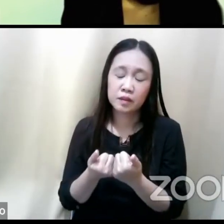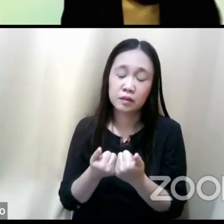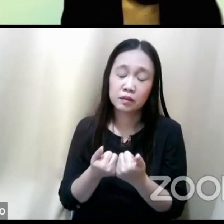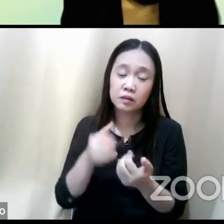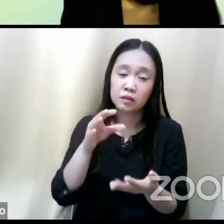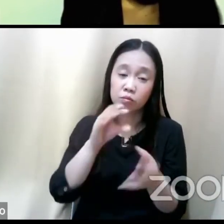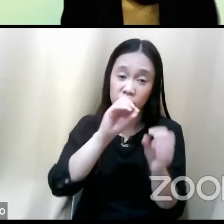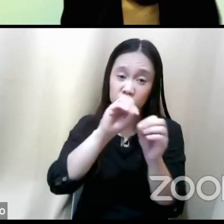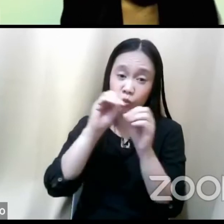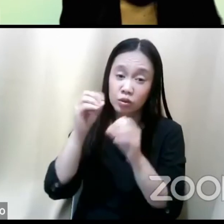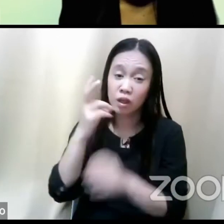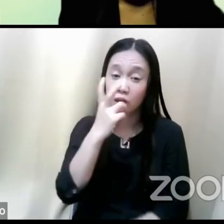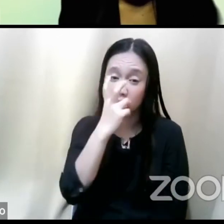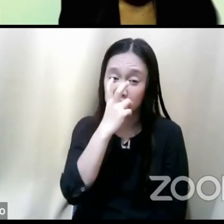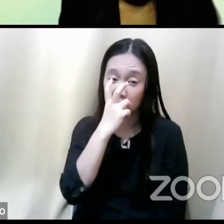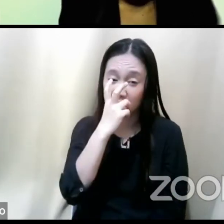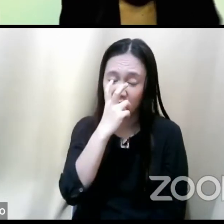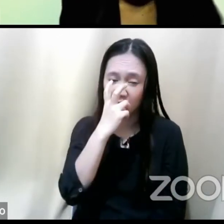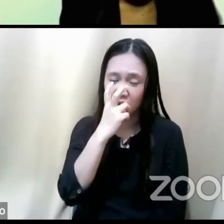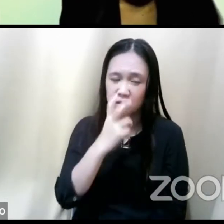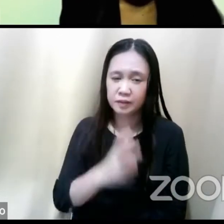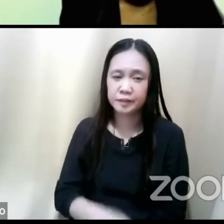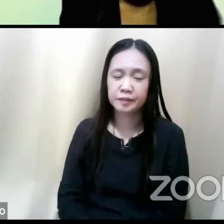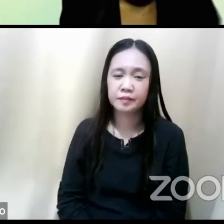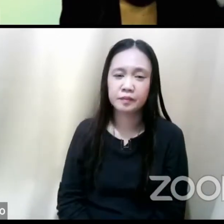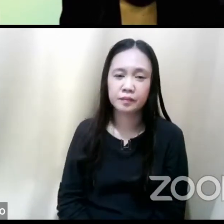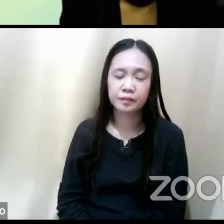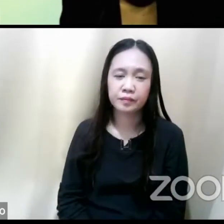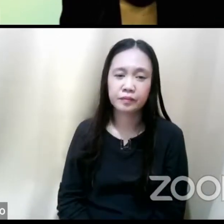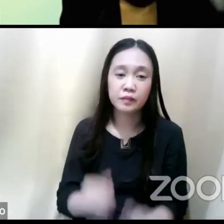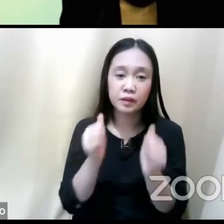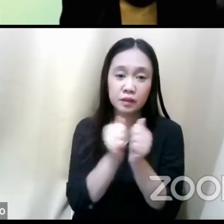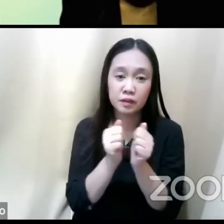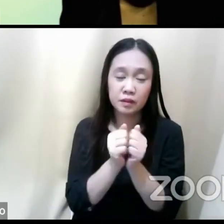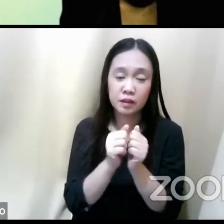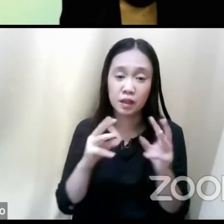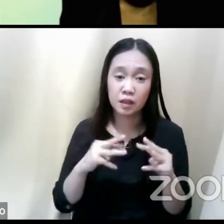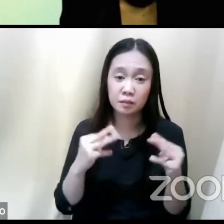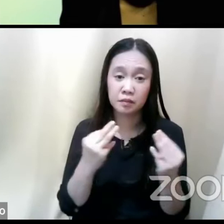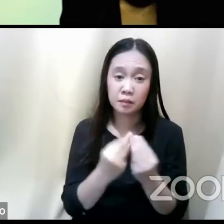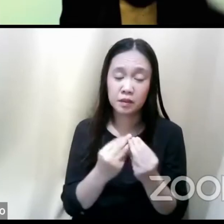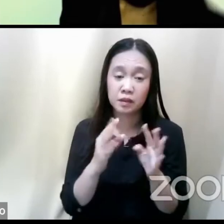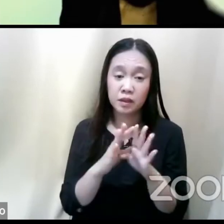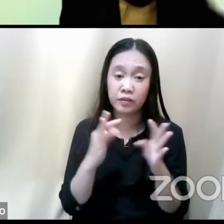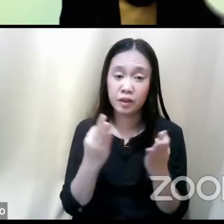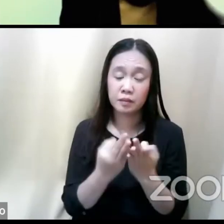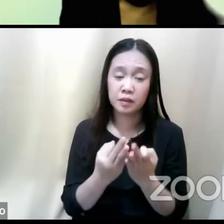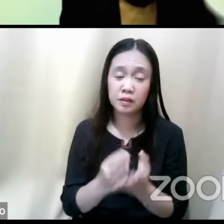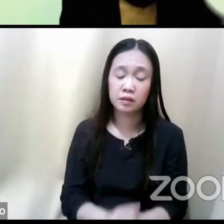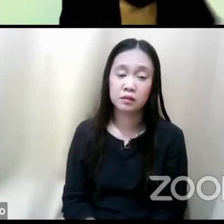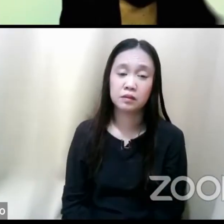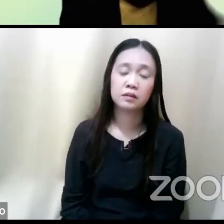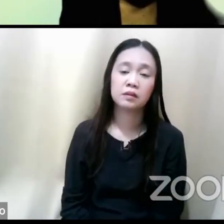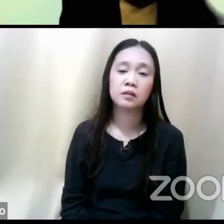matuturuan, no, ang mga bulag natin na mga kasapi, no, ng pamilya natin.